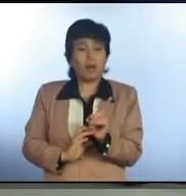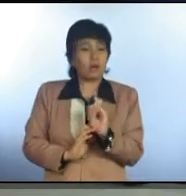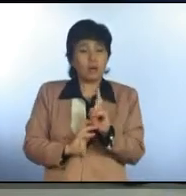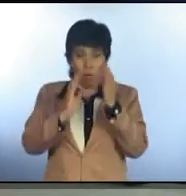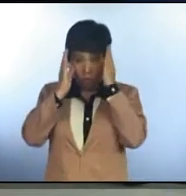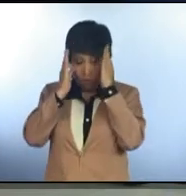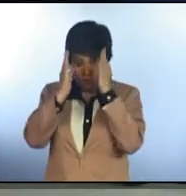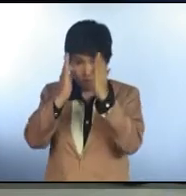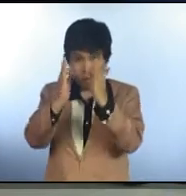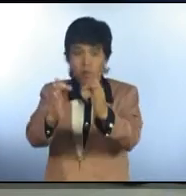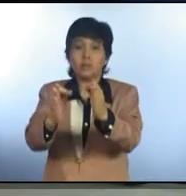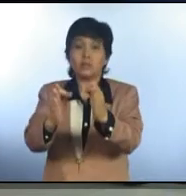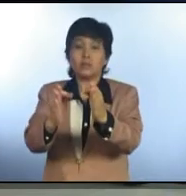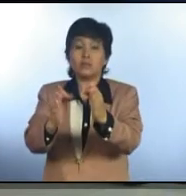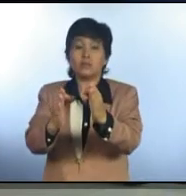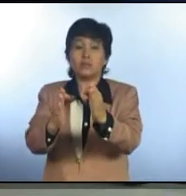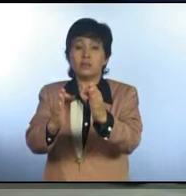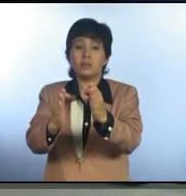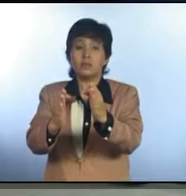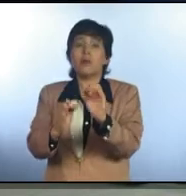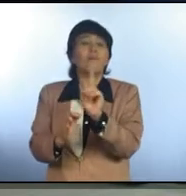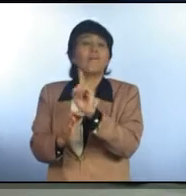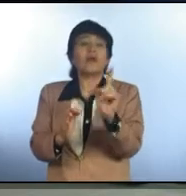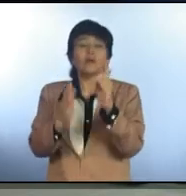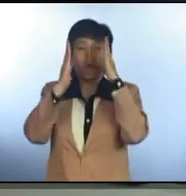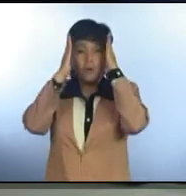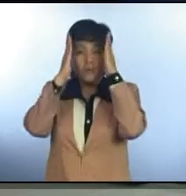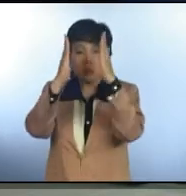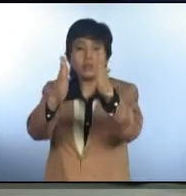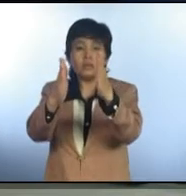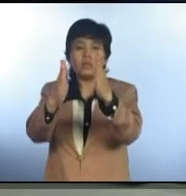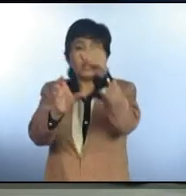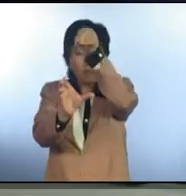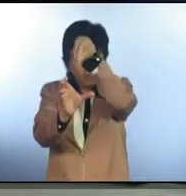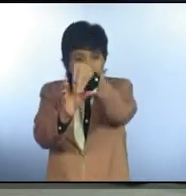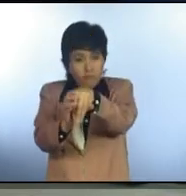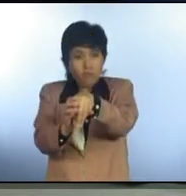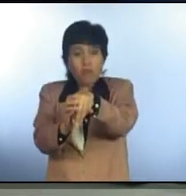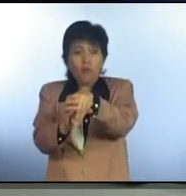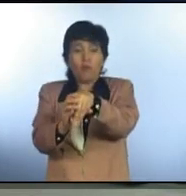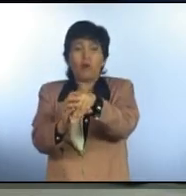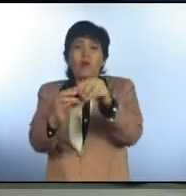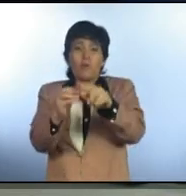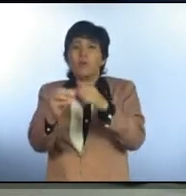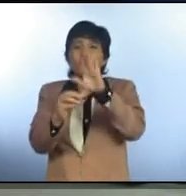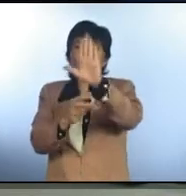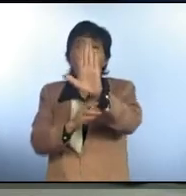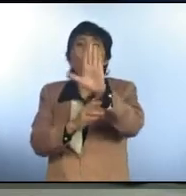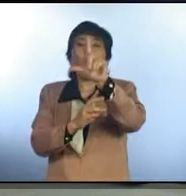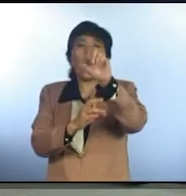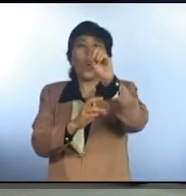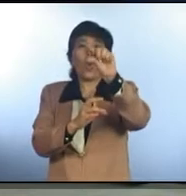are focused on, where your attention is. It involves a lot in terms of your logic,